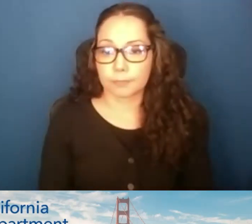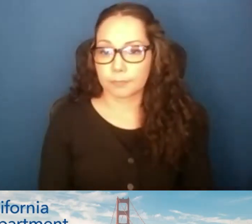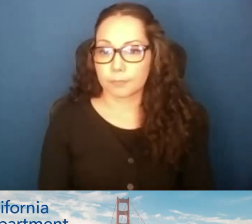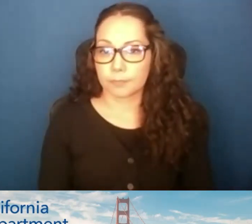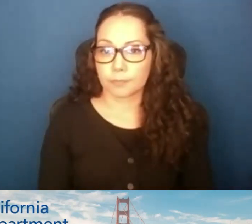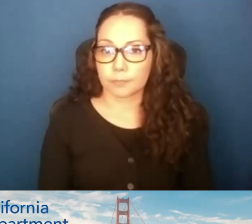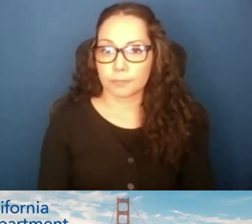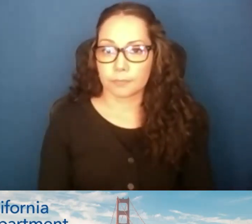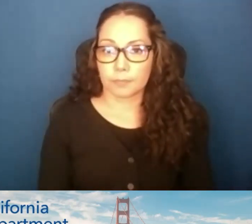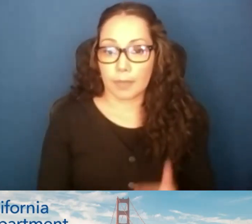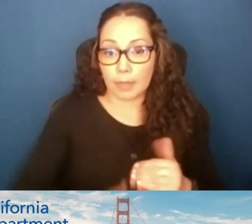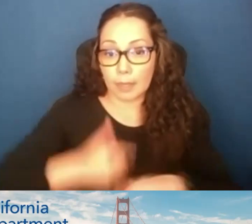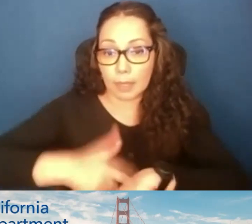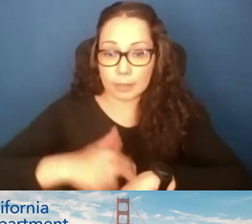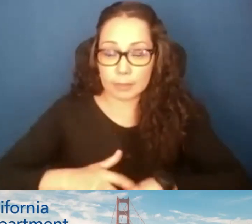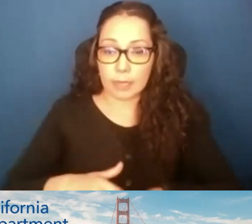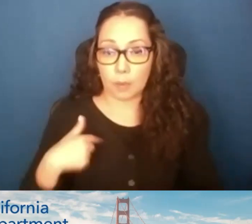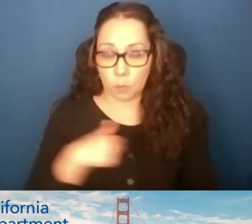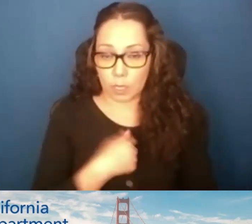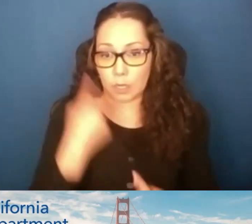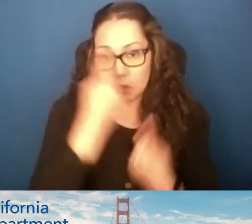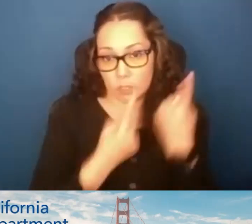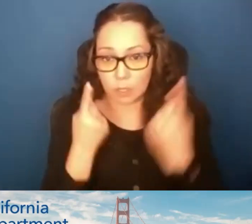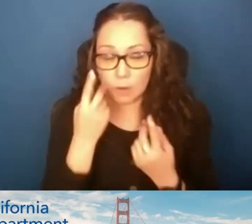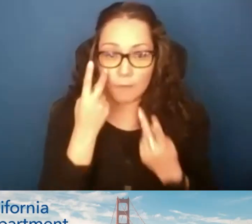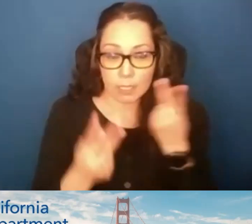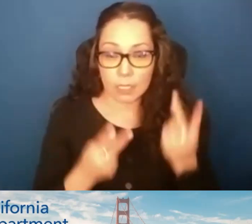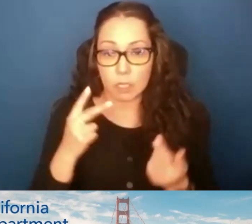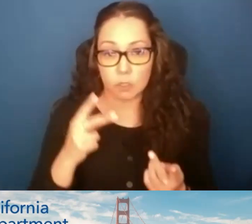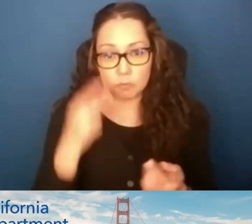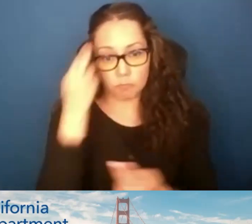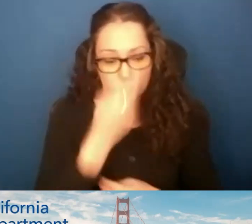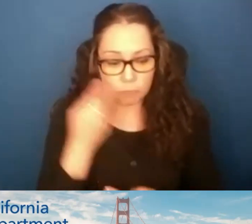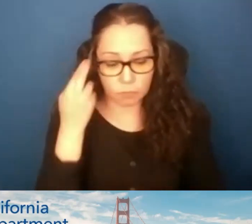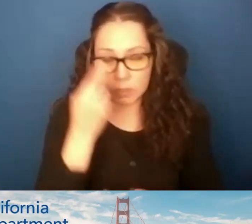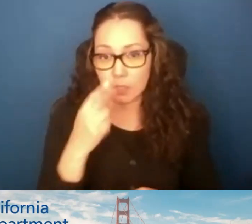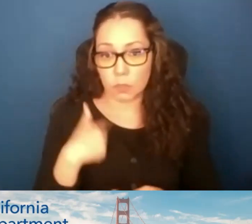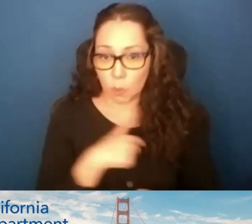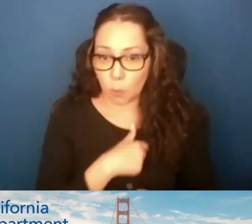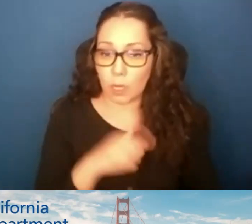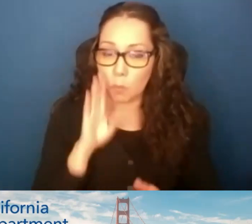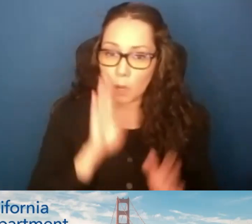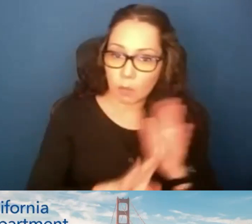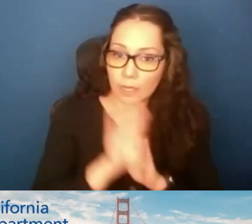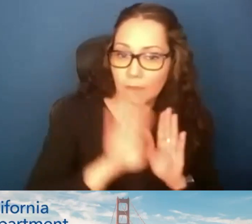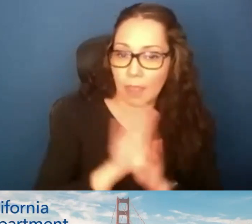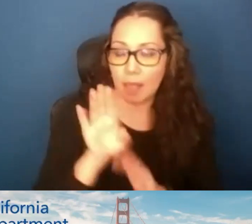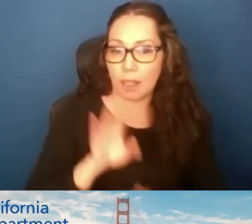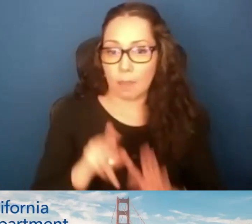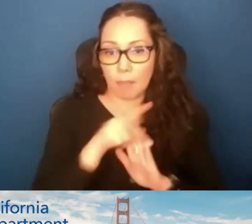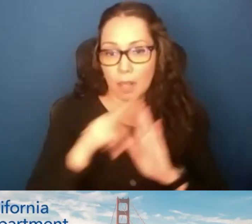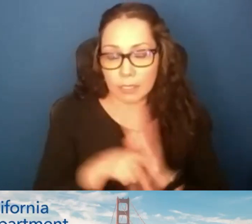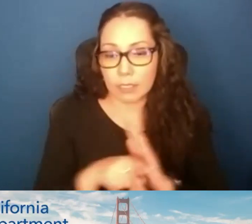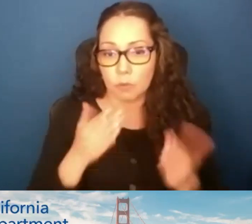The next category that we considered was visitation purposes. So we will develop policy recommendations that could